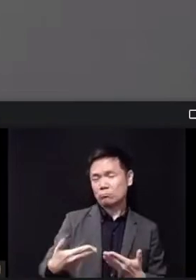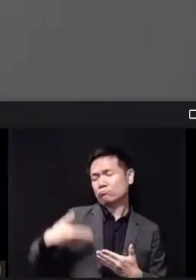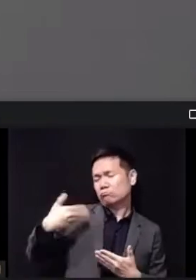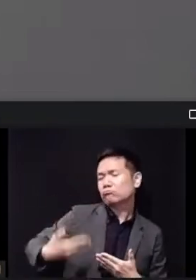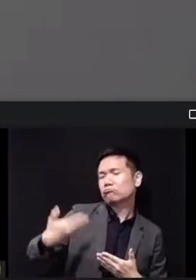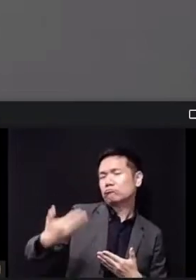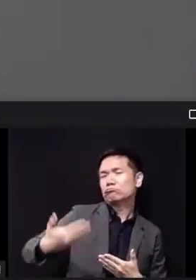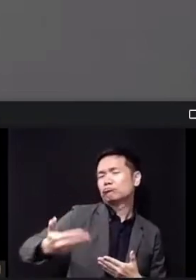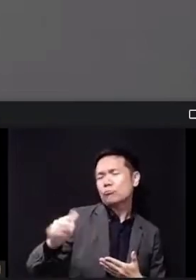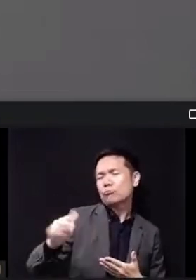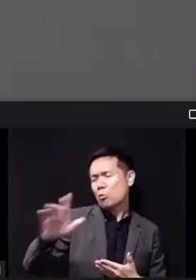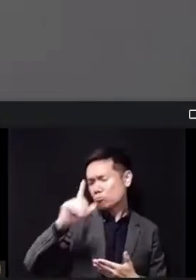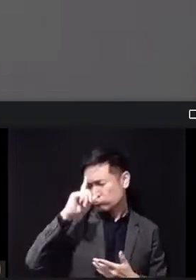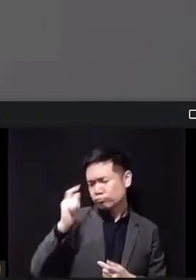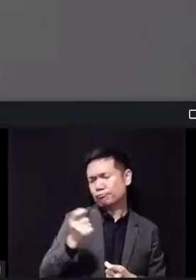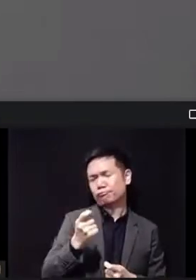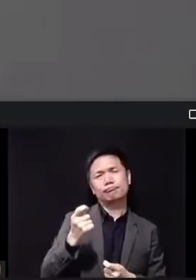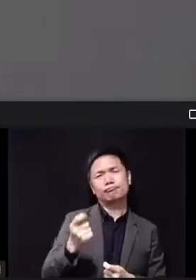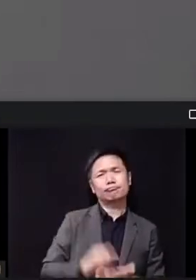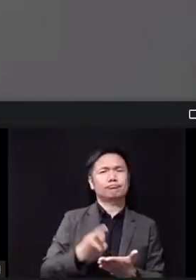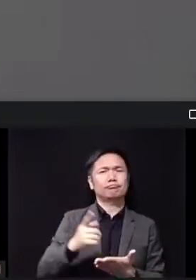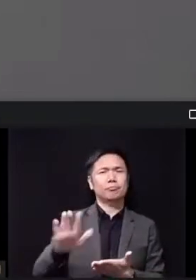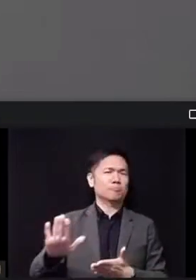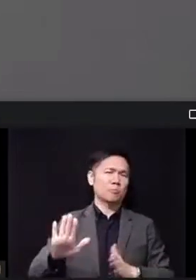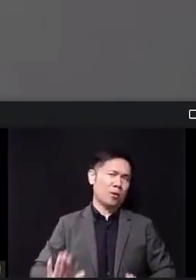to come. I thank you for your kind attention.